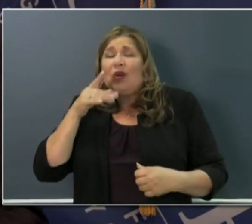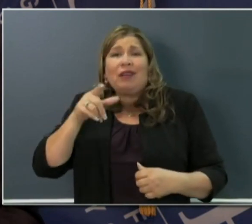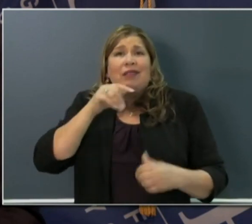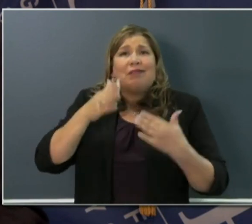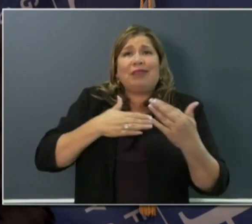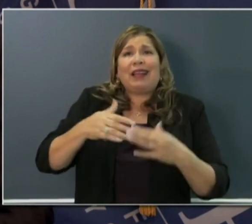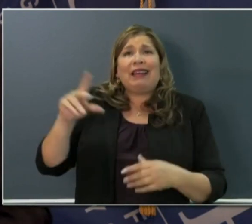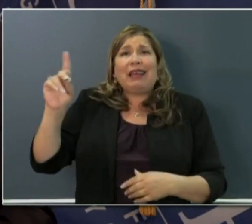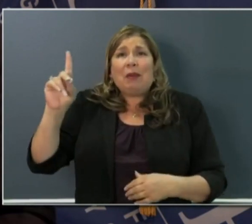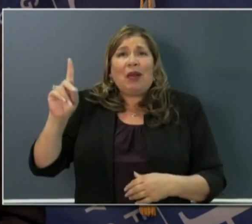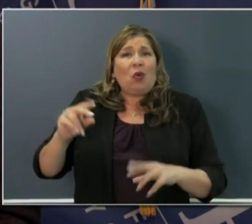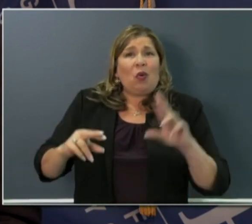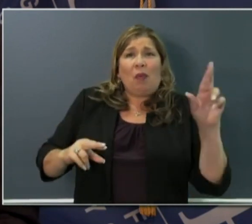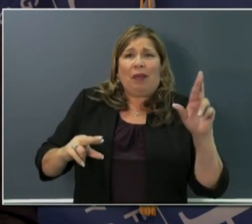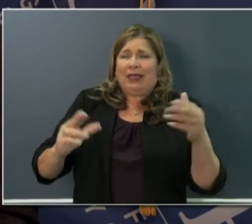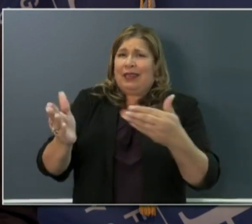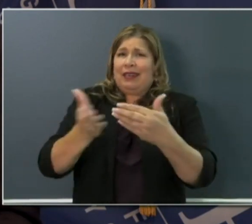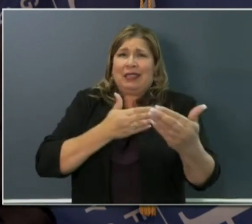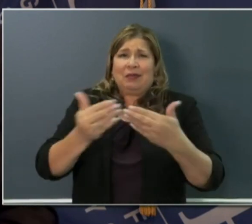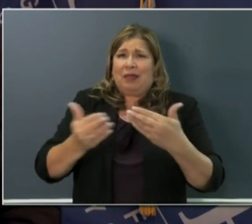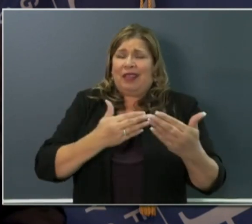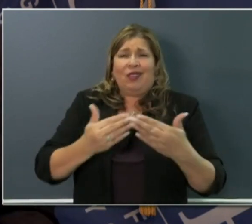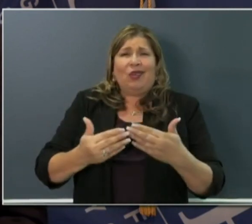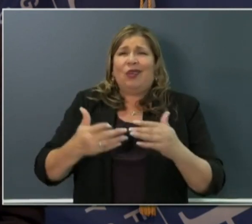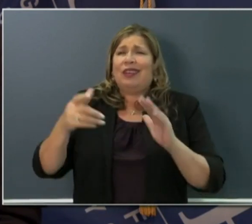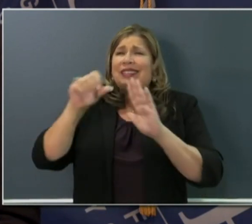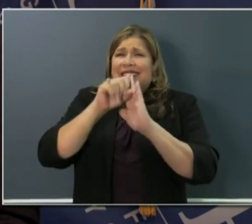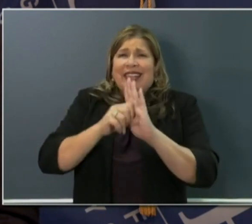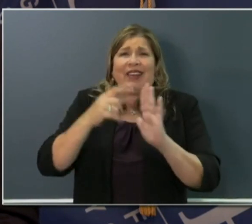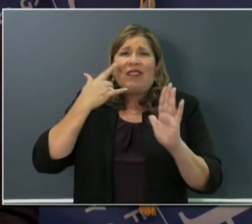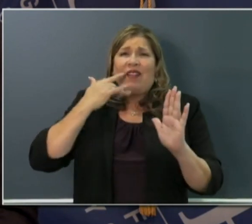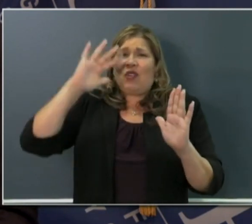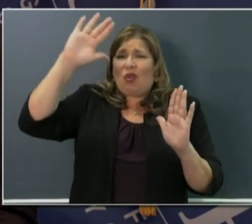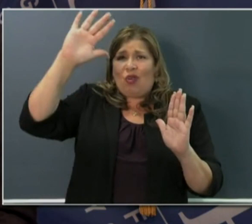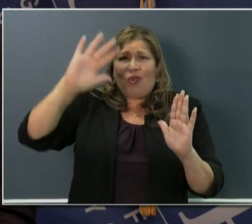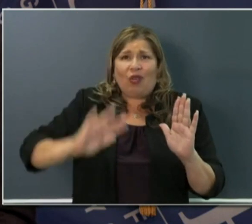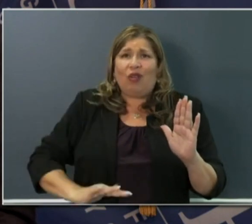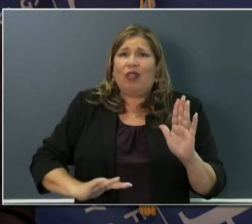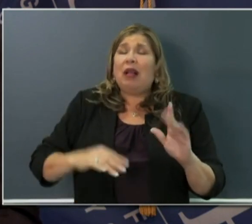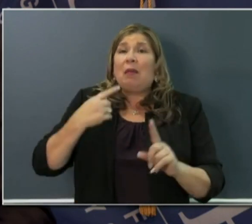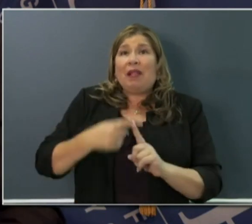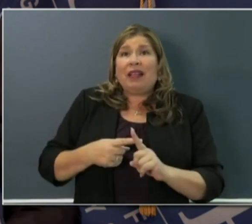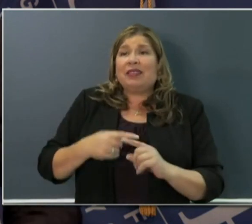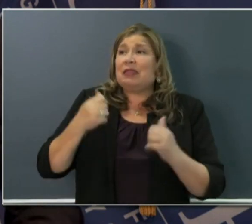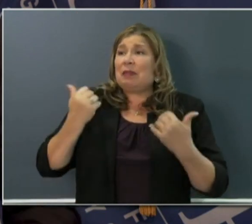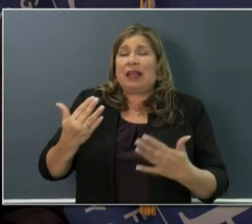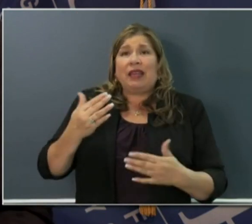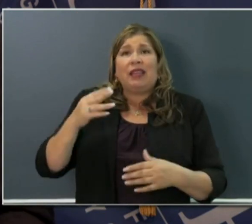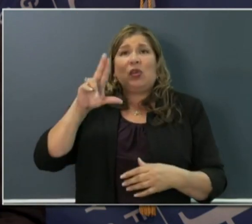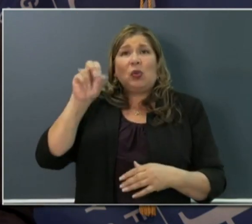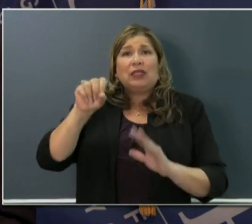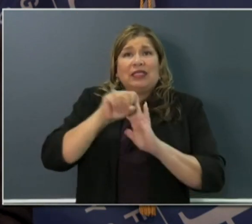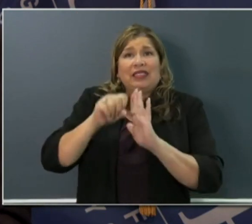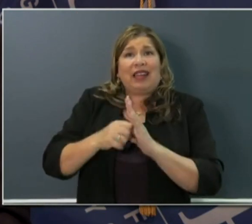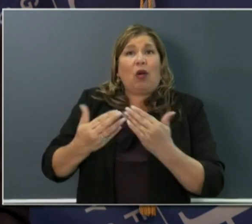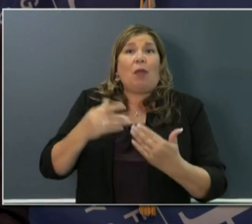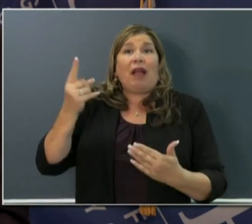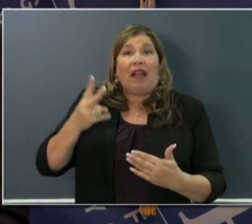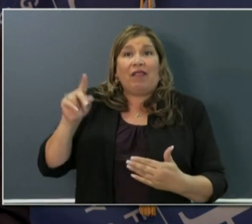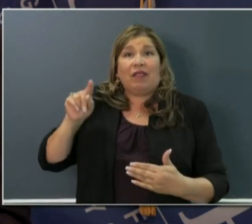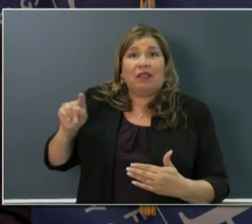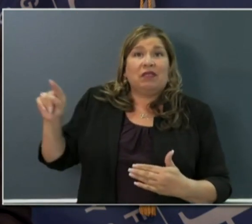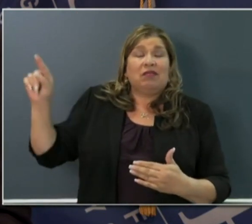order. The state of California and close to half now of the American people are living under some frame